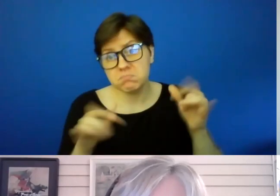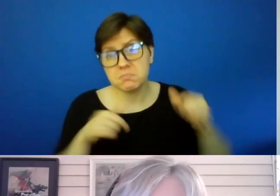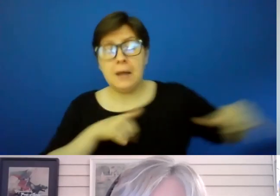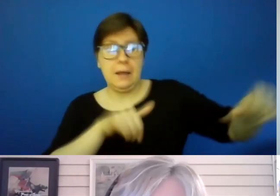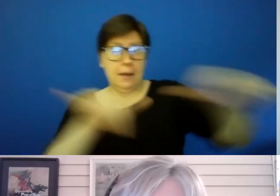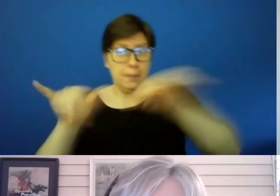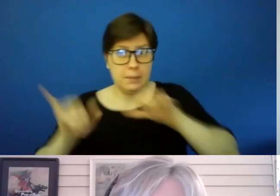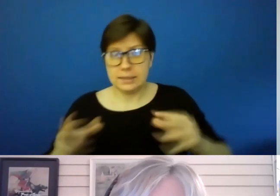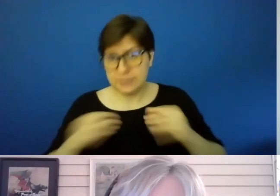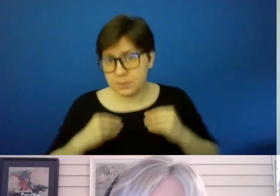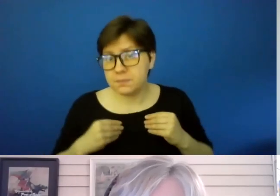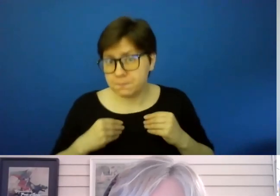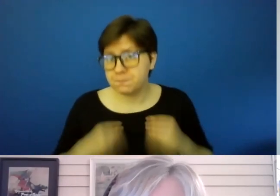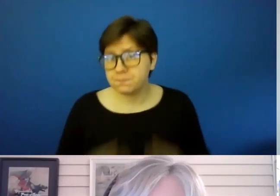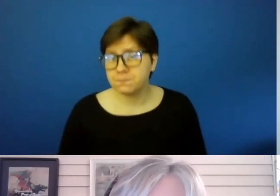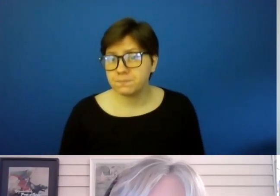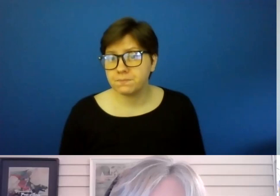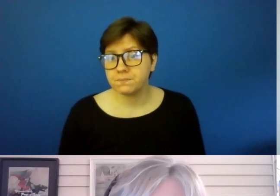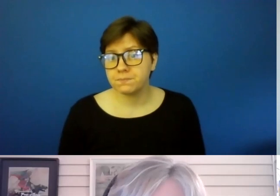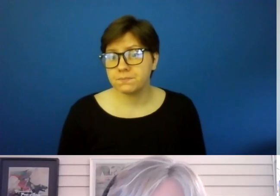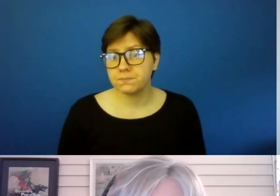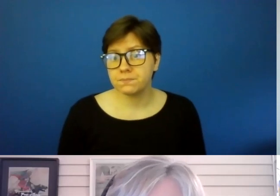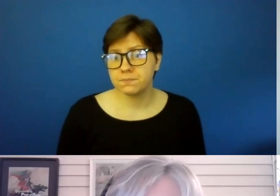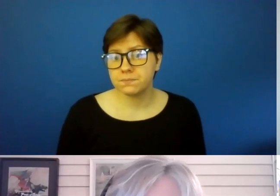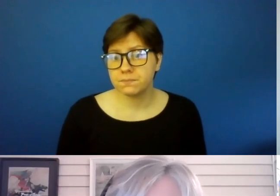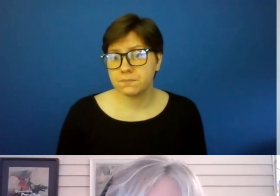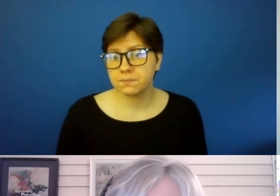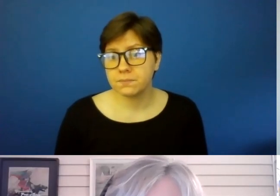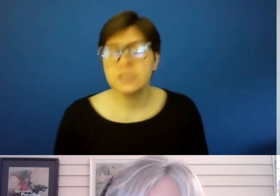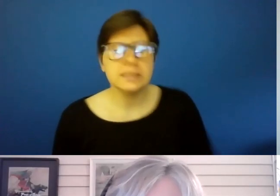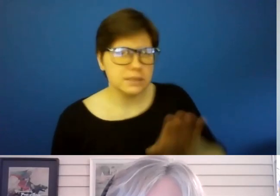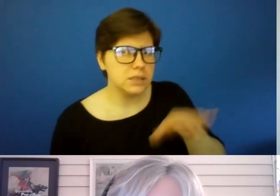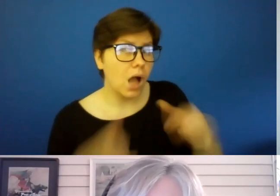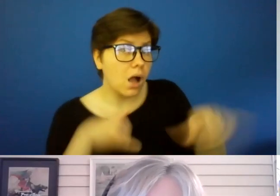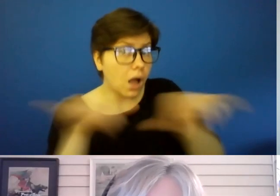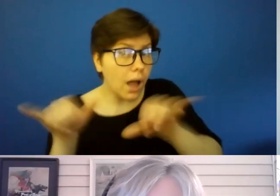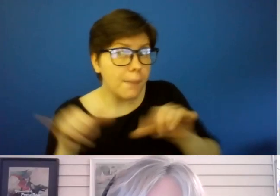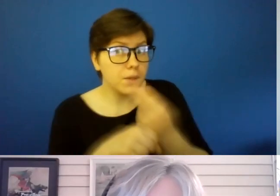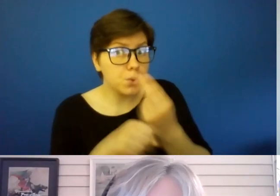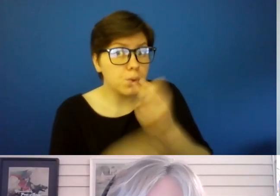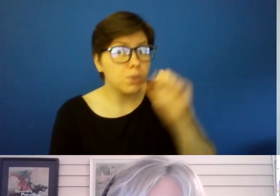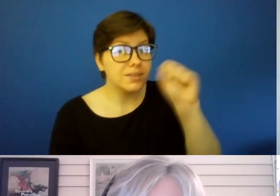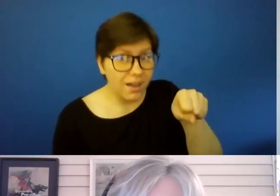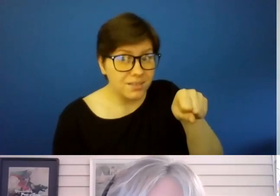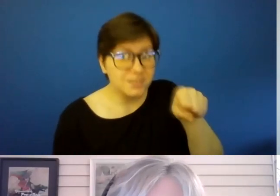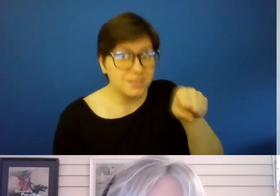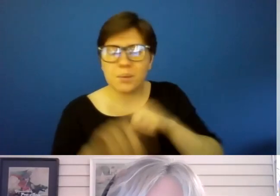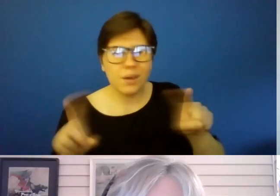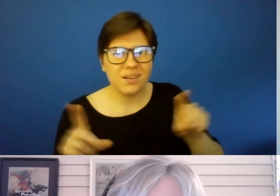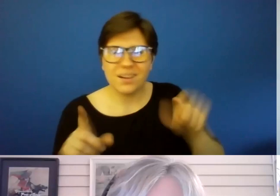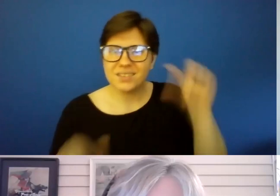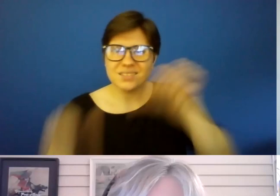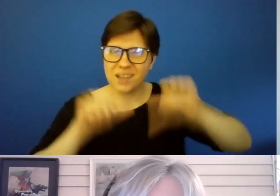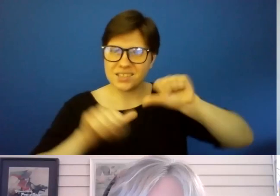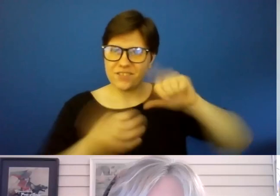it's a very commonly used diagnostic category. It's commonly used, but there's no scientific basis